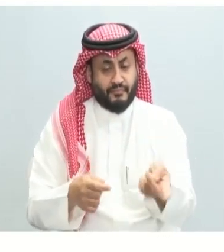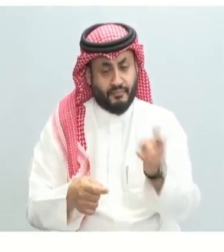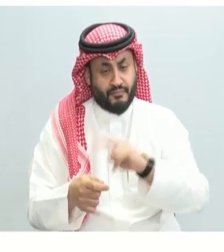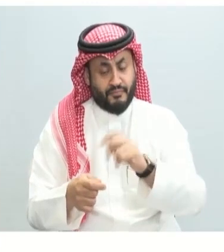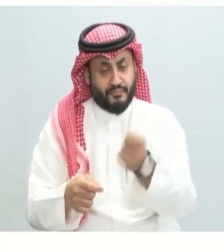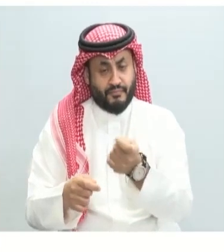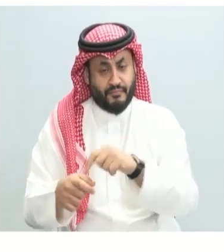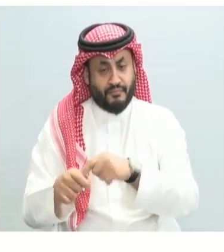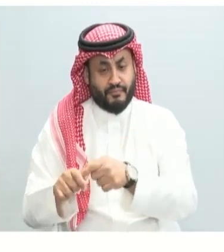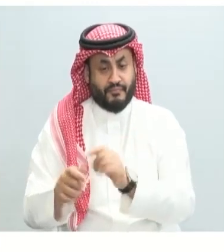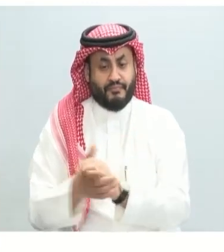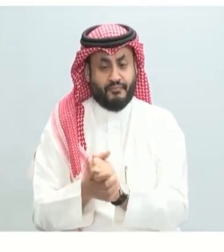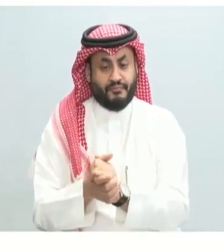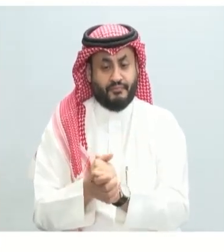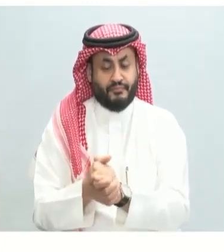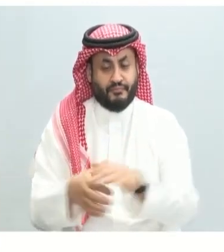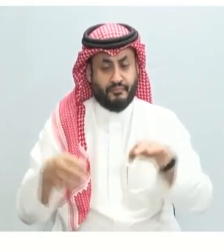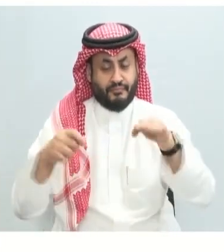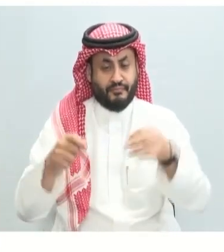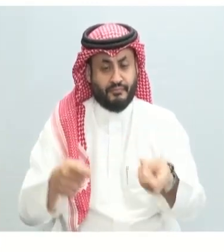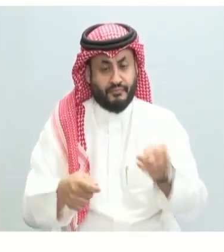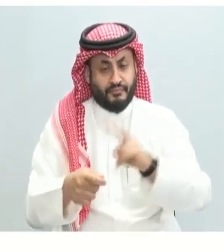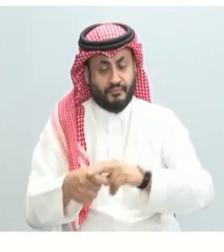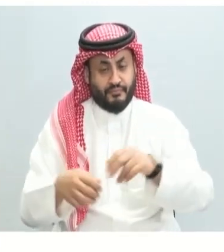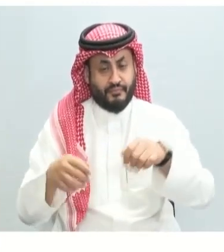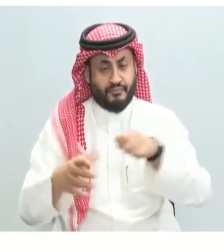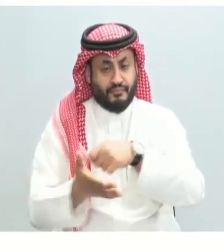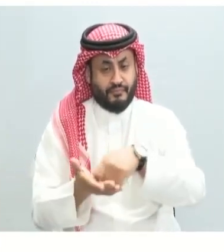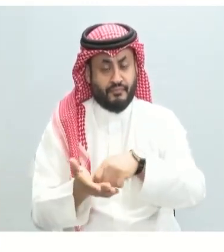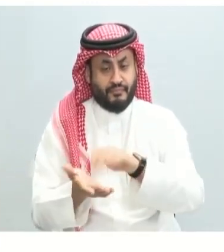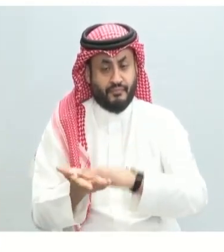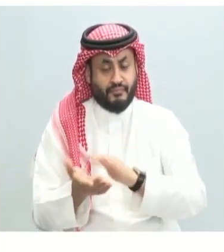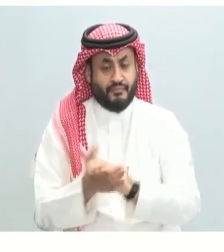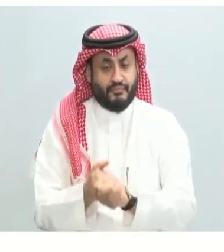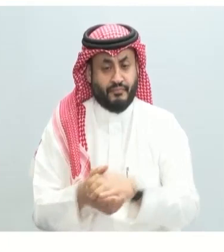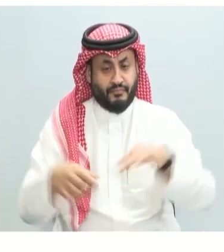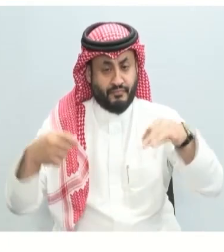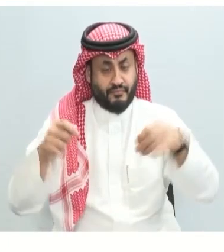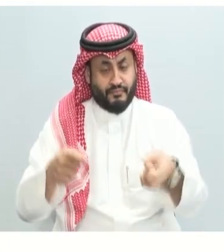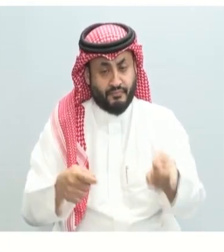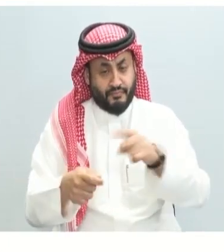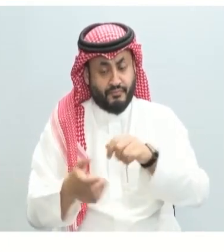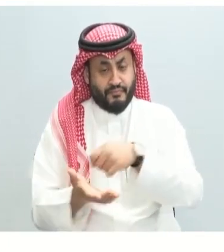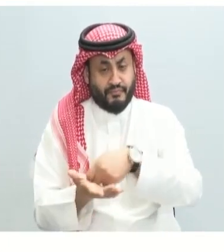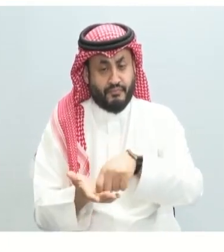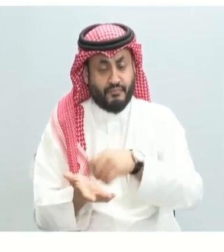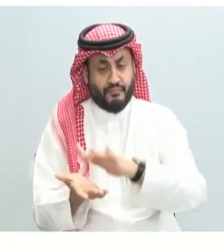and pencils, paper and glue, paper and